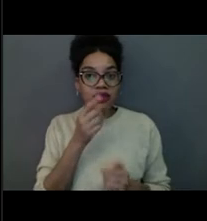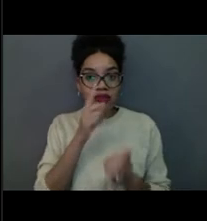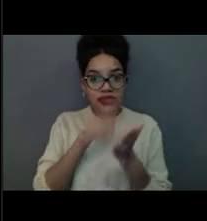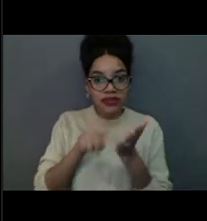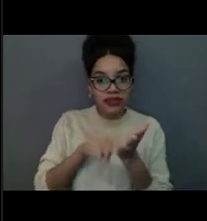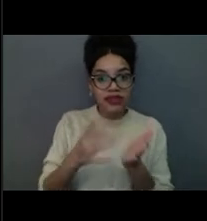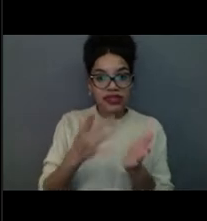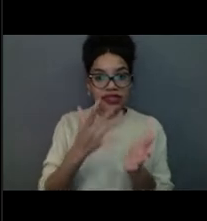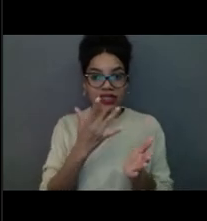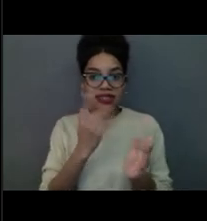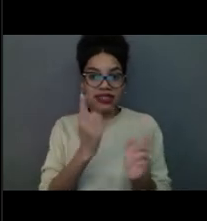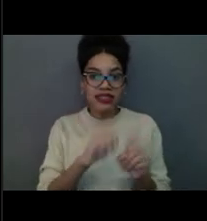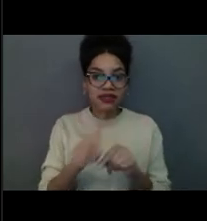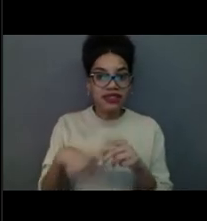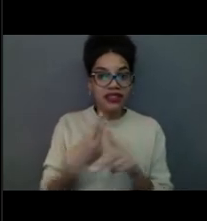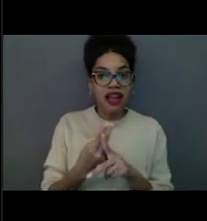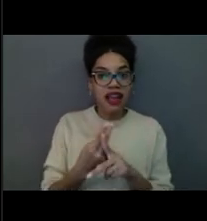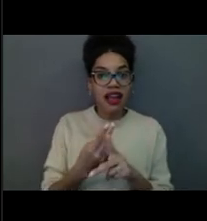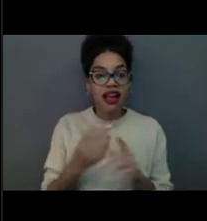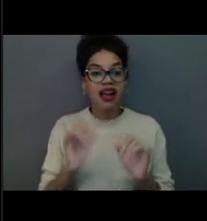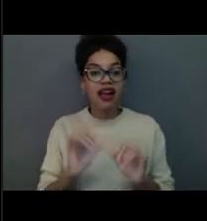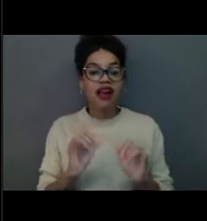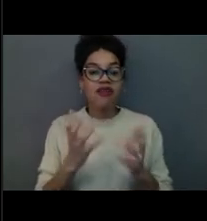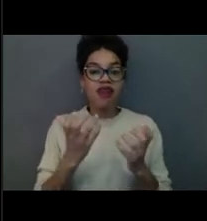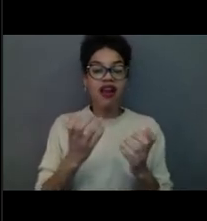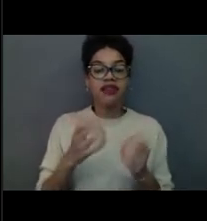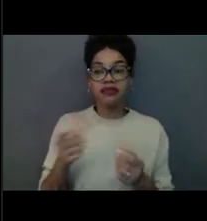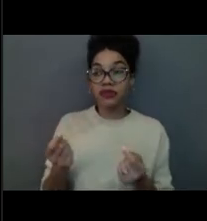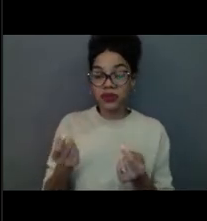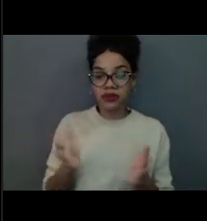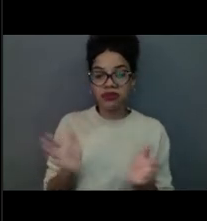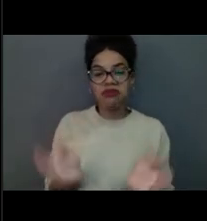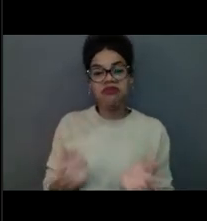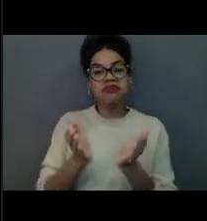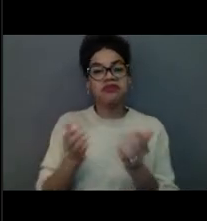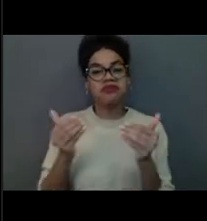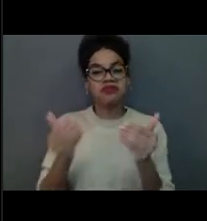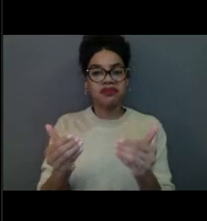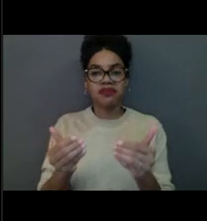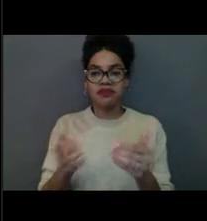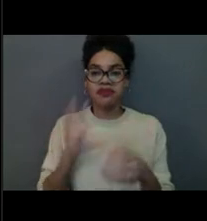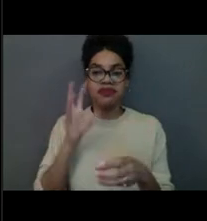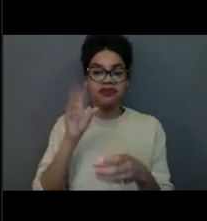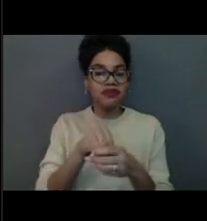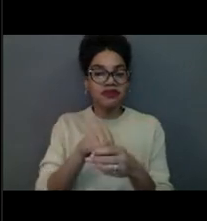tasting different kinds of seafood, I would encourage you to possibly go into